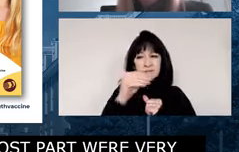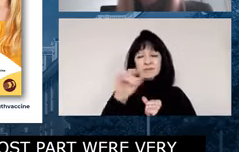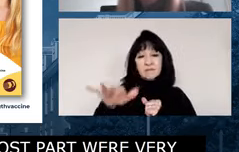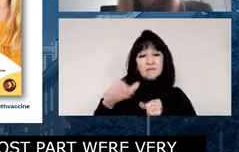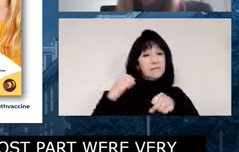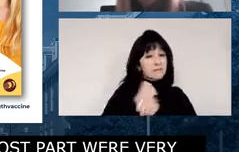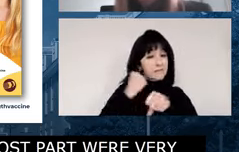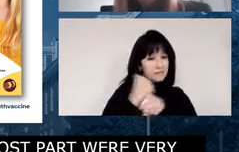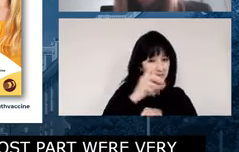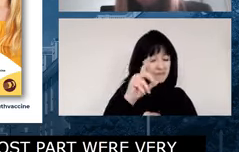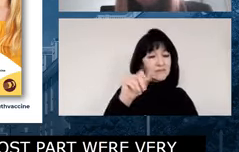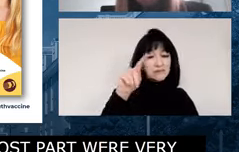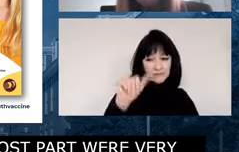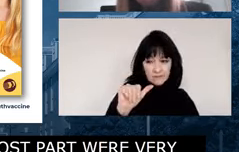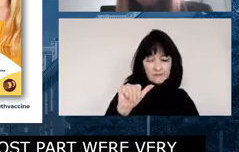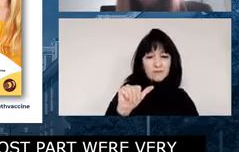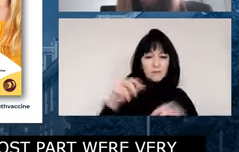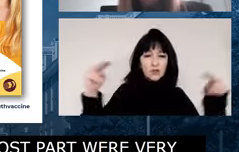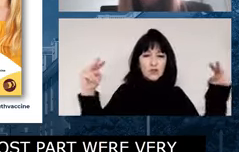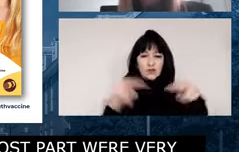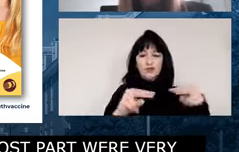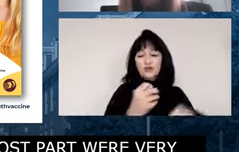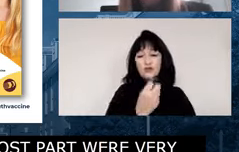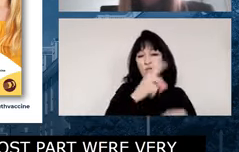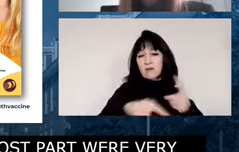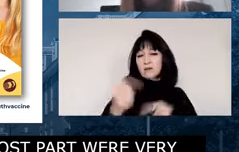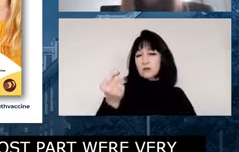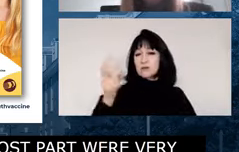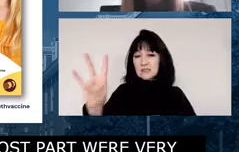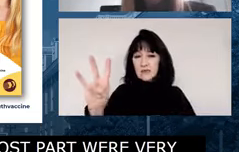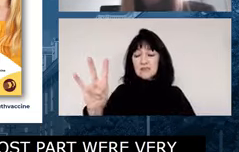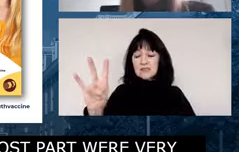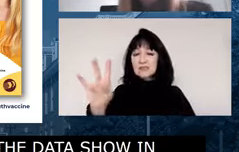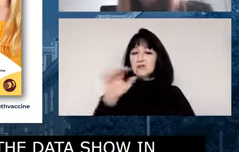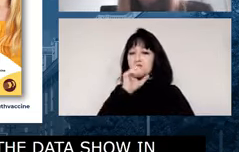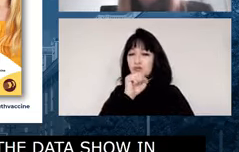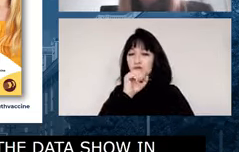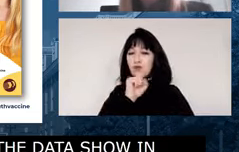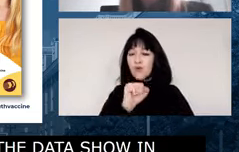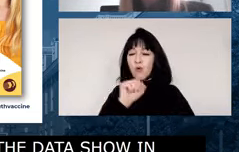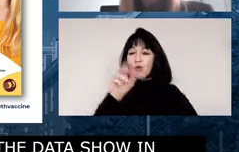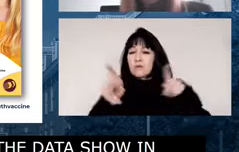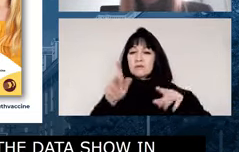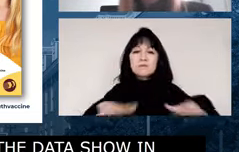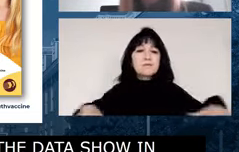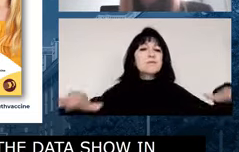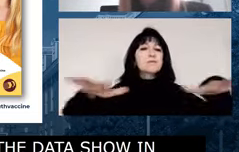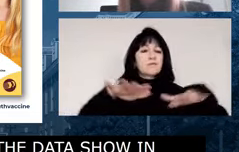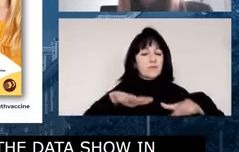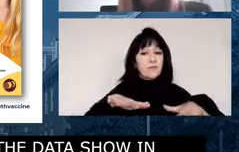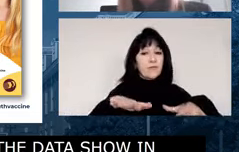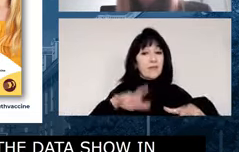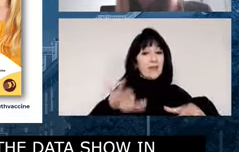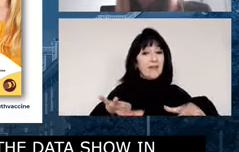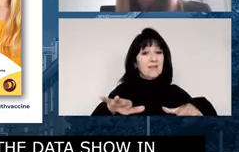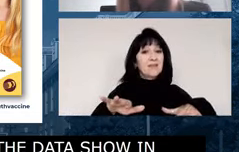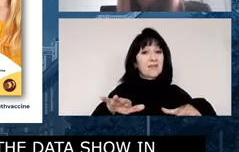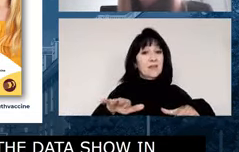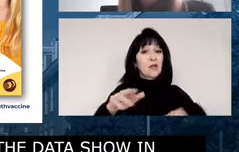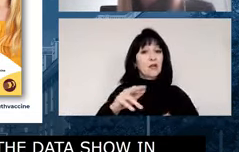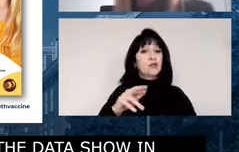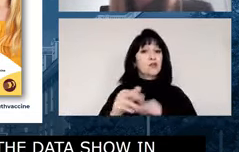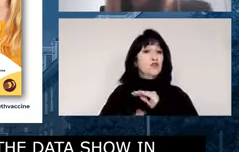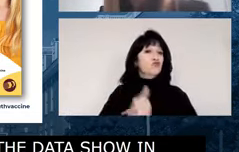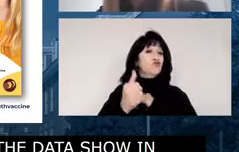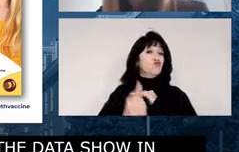that, in looking more closely at the 12 to 17-year-old population, that the risk of myocarditis from COVID infection,